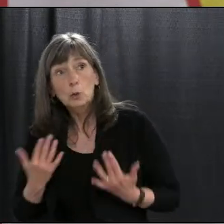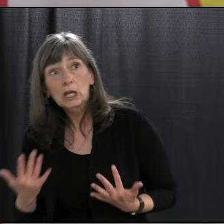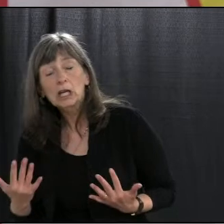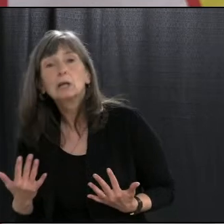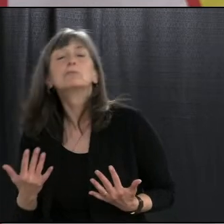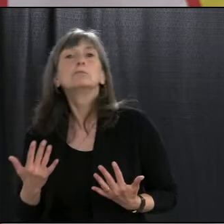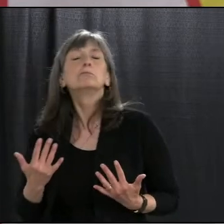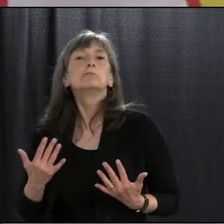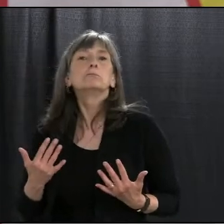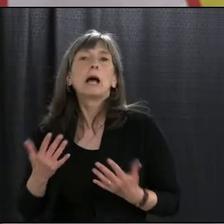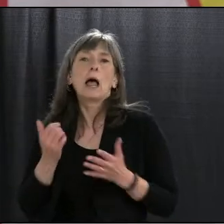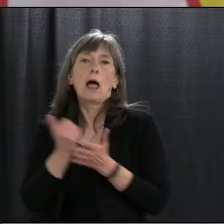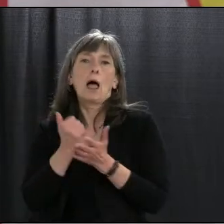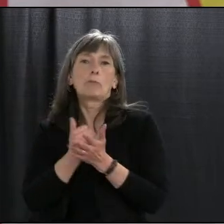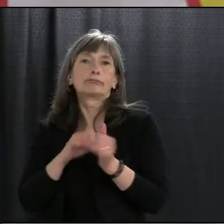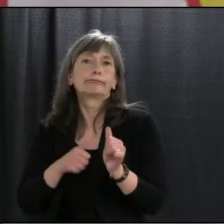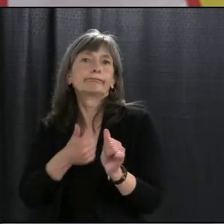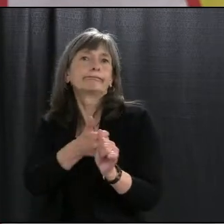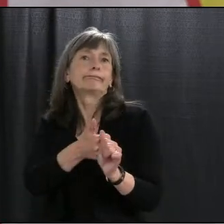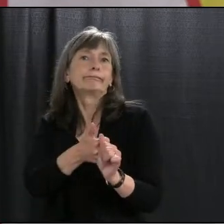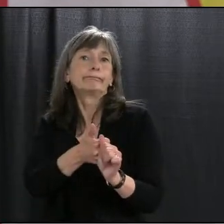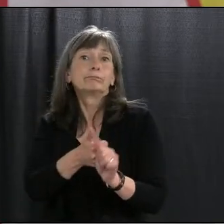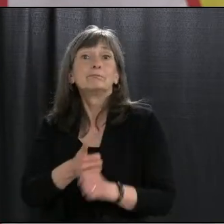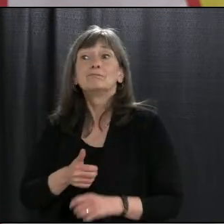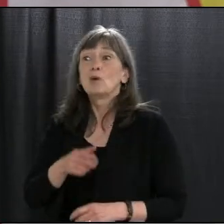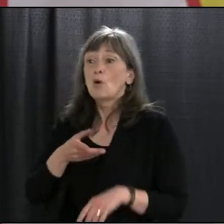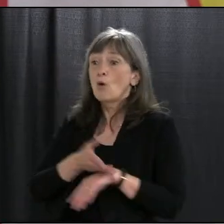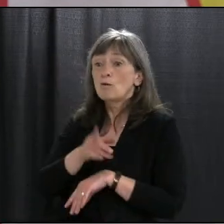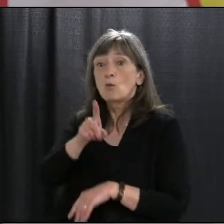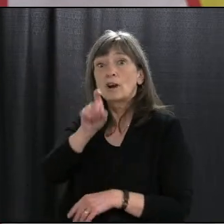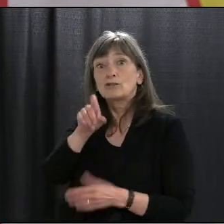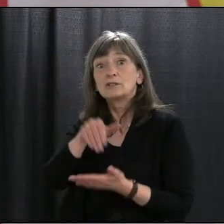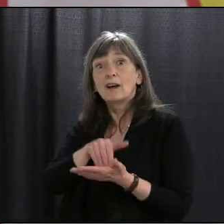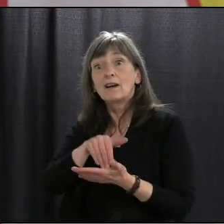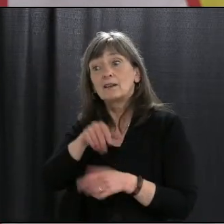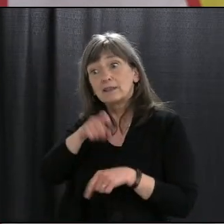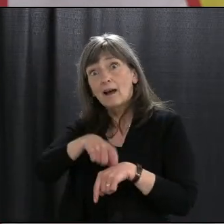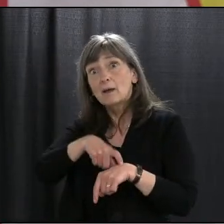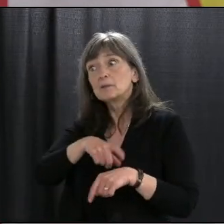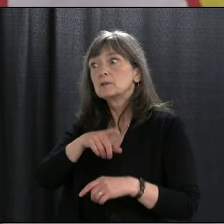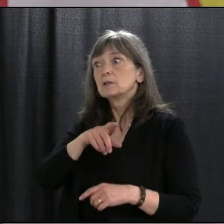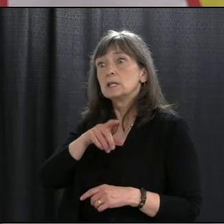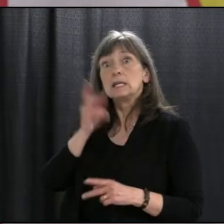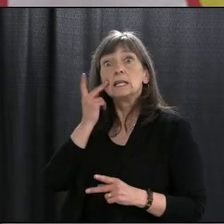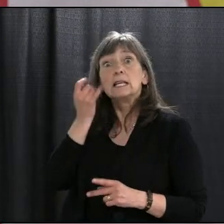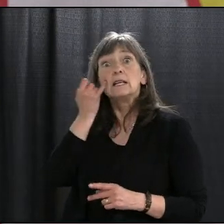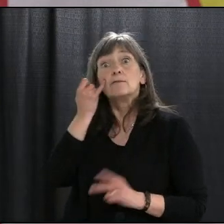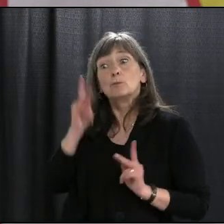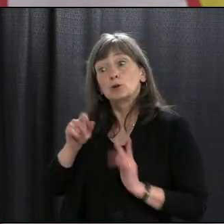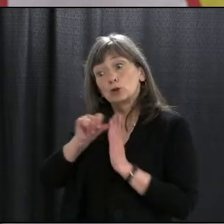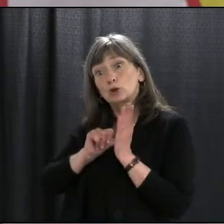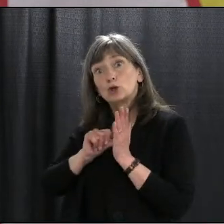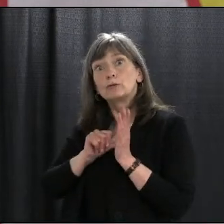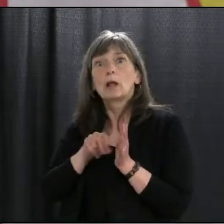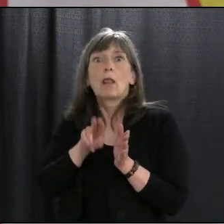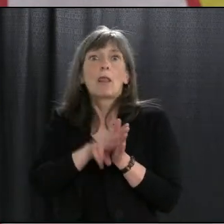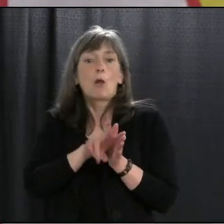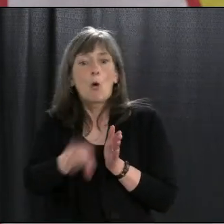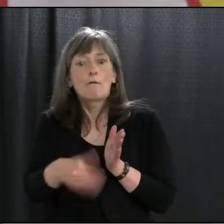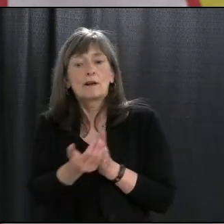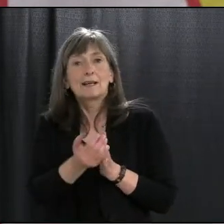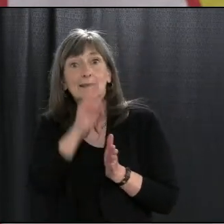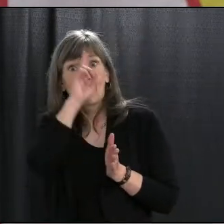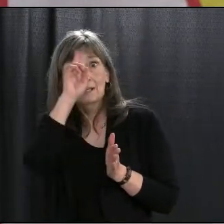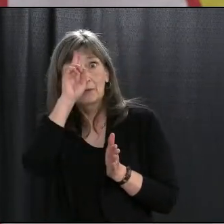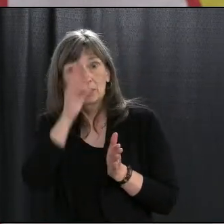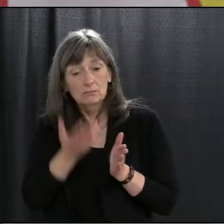when a hospital bed that traditionally would have been used by someone recovering from surgery and was